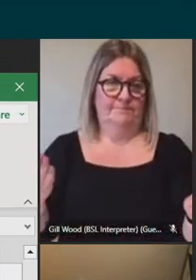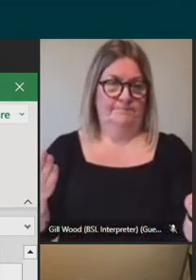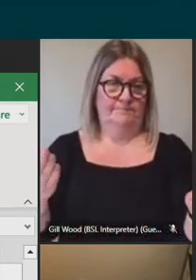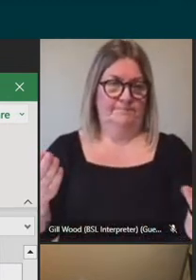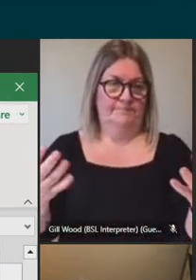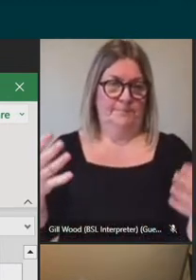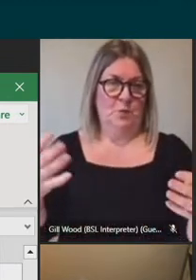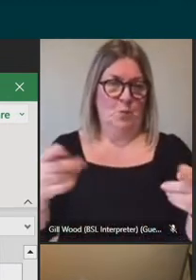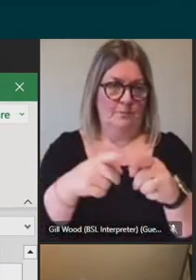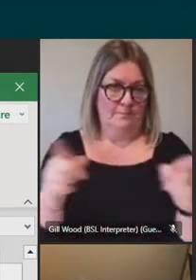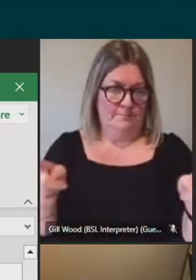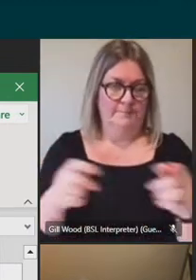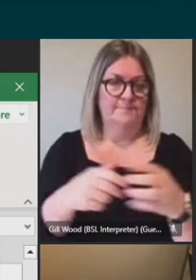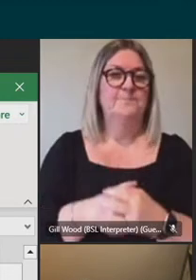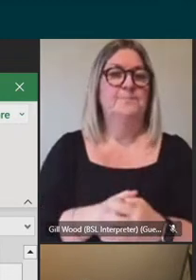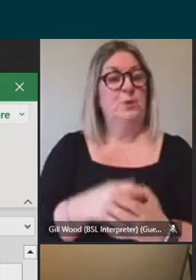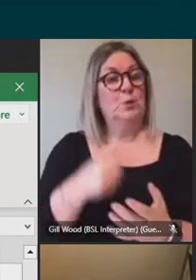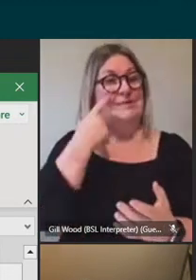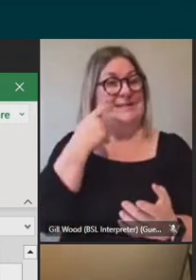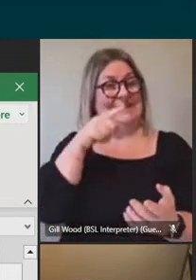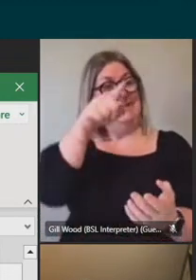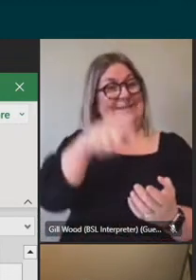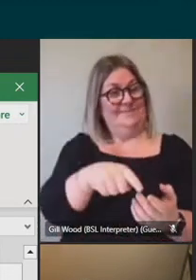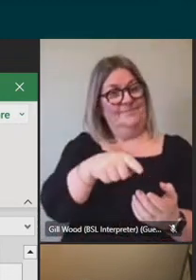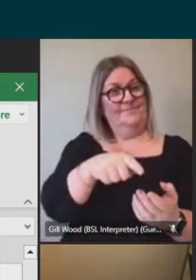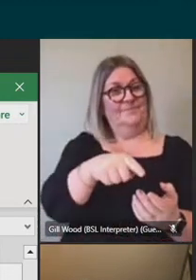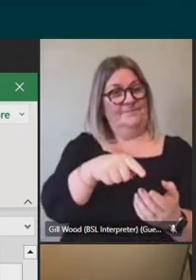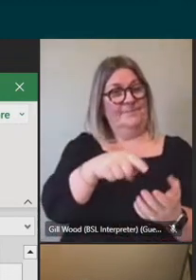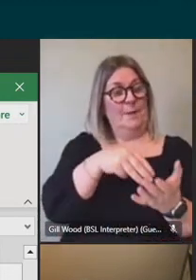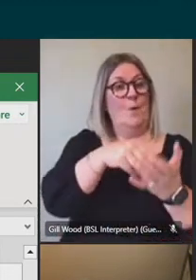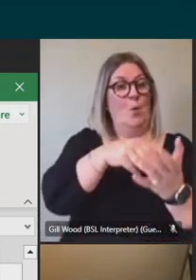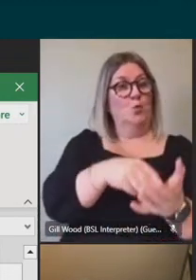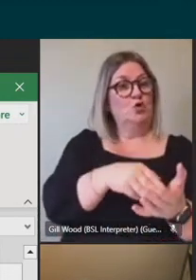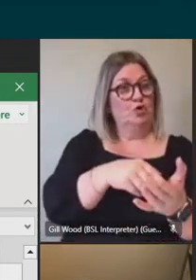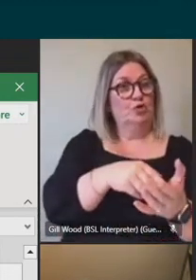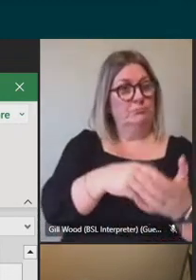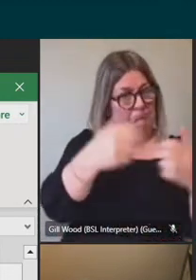Okay, as members can see, the motion is carried